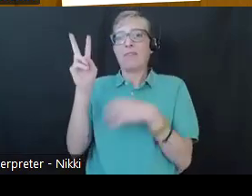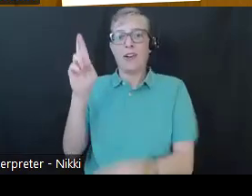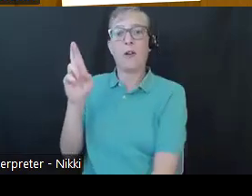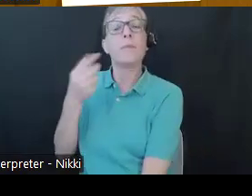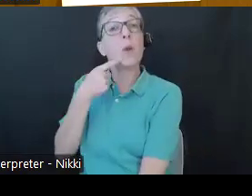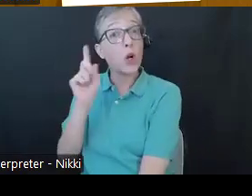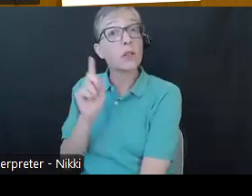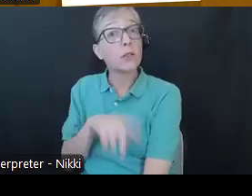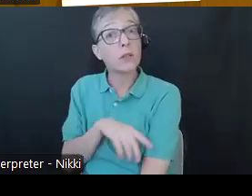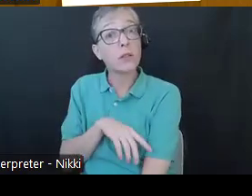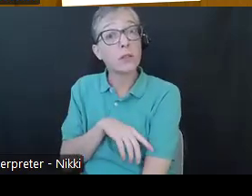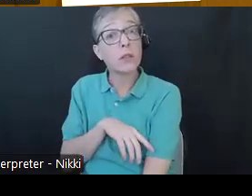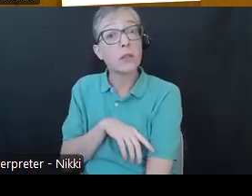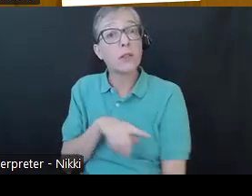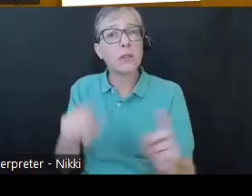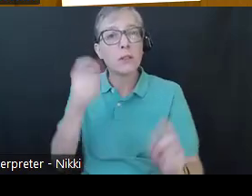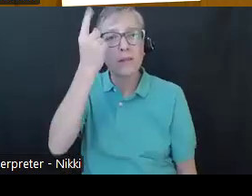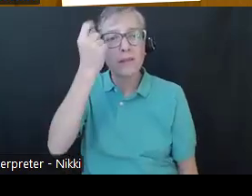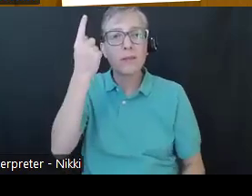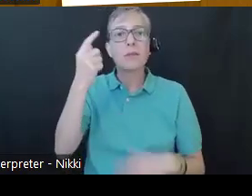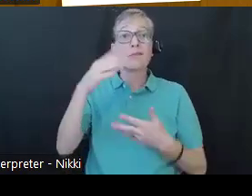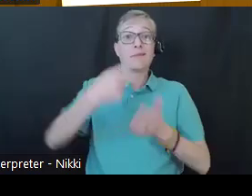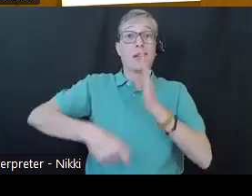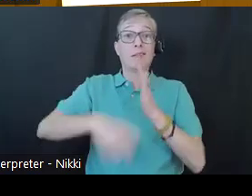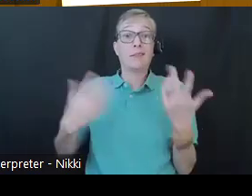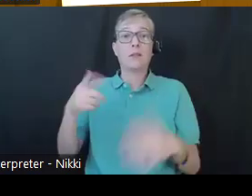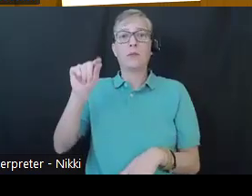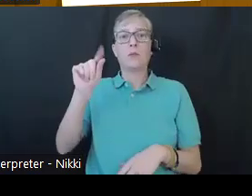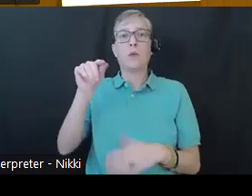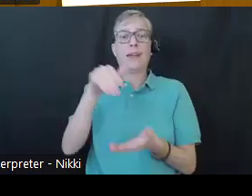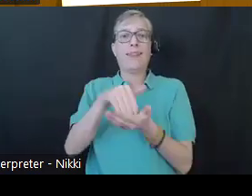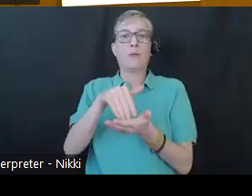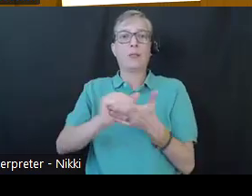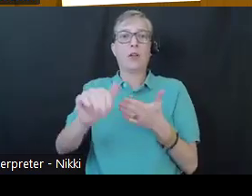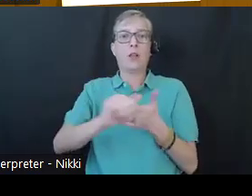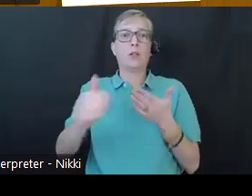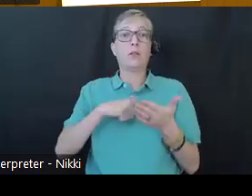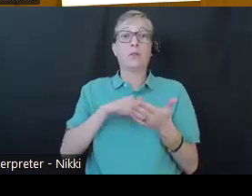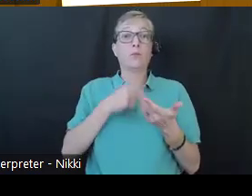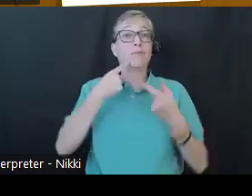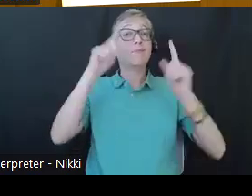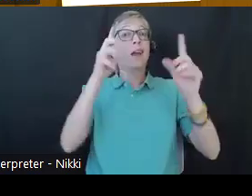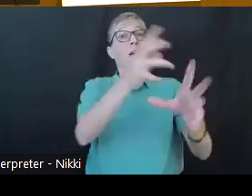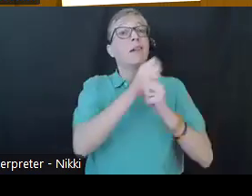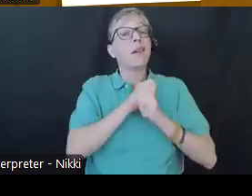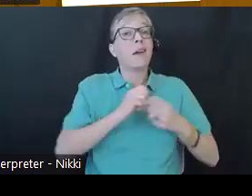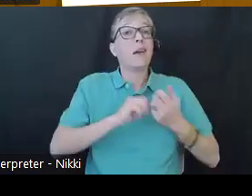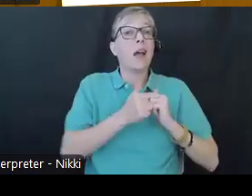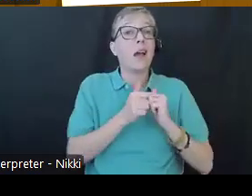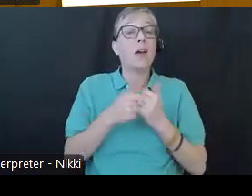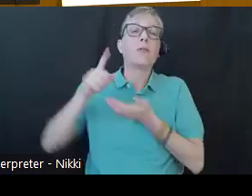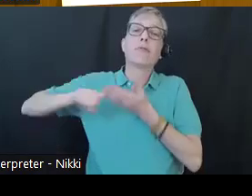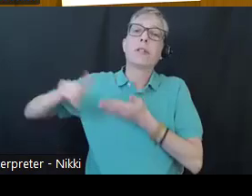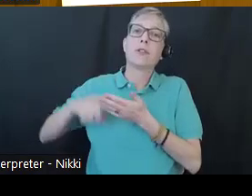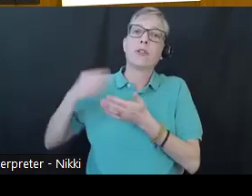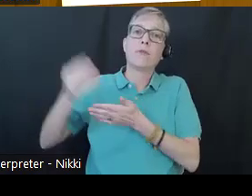was a $20,000 system. The only way we were able to do it is by research grants and research funding. Not practical at all. So then